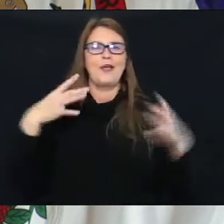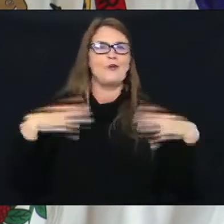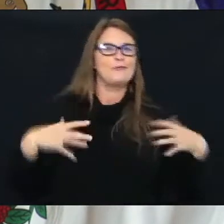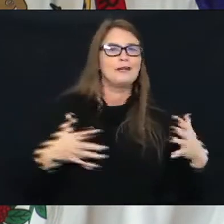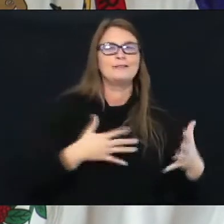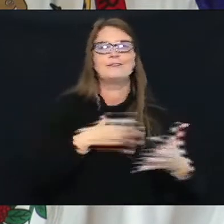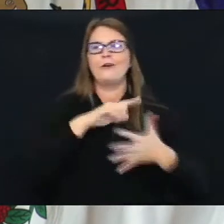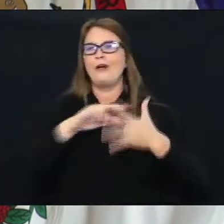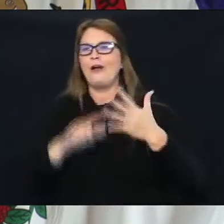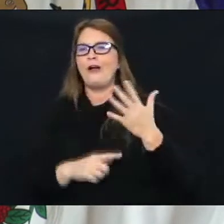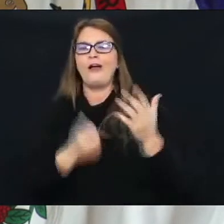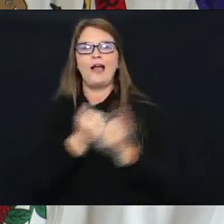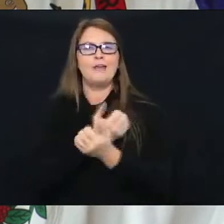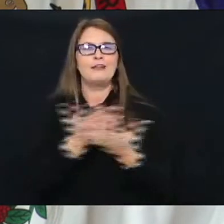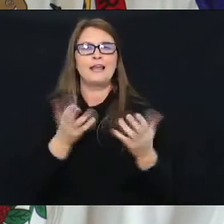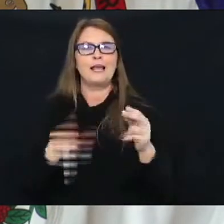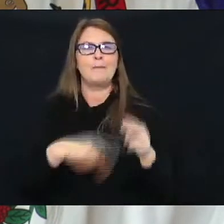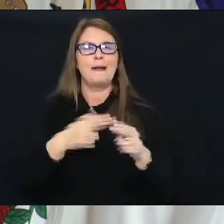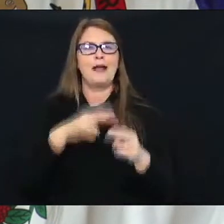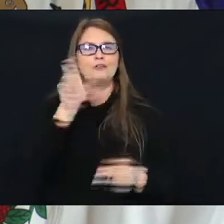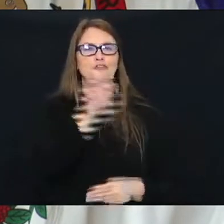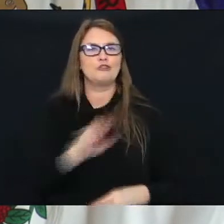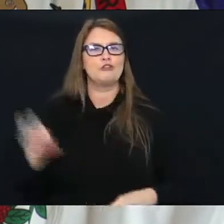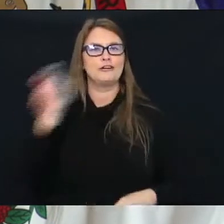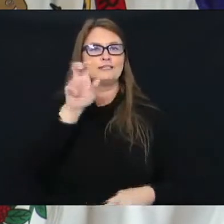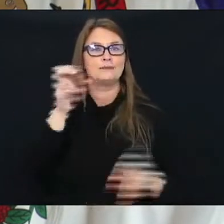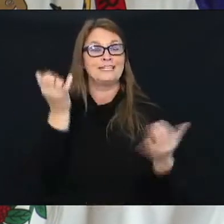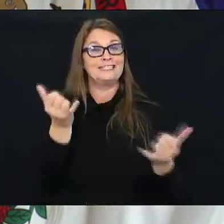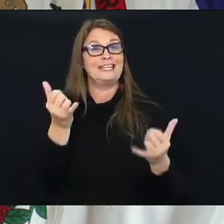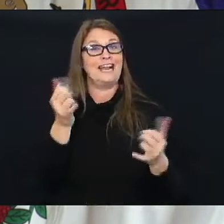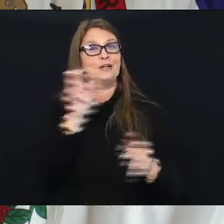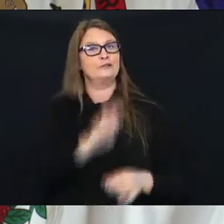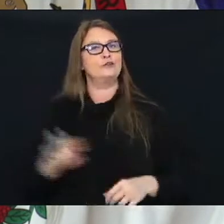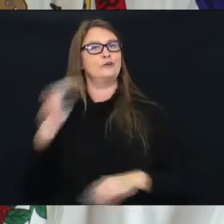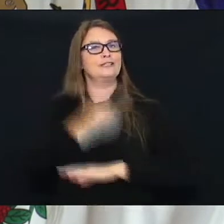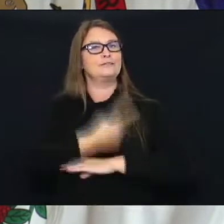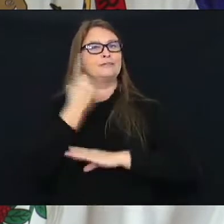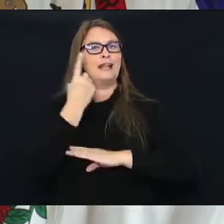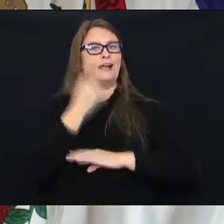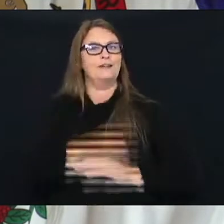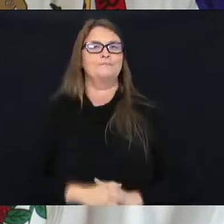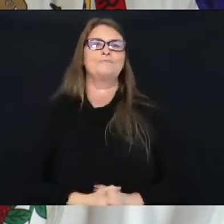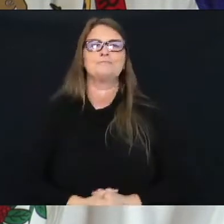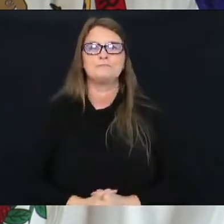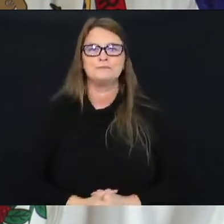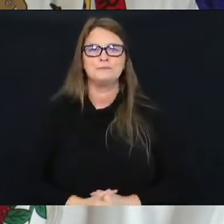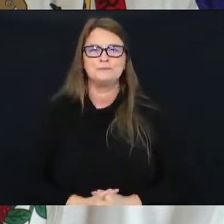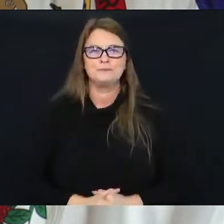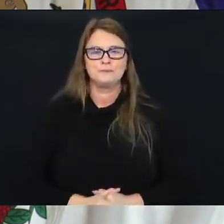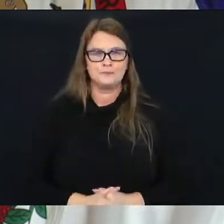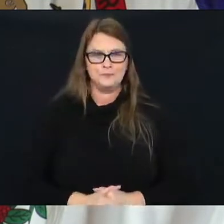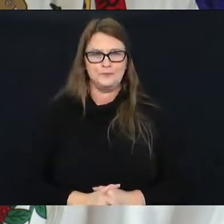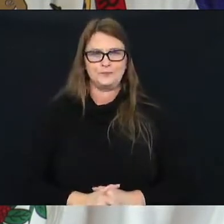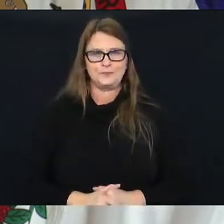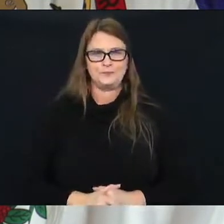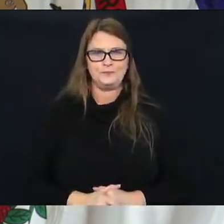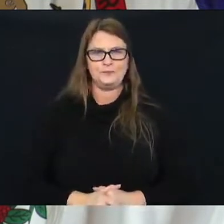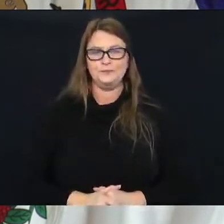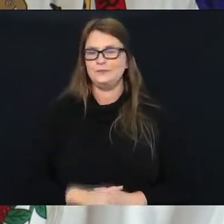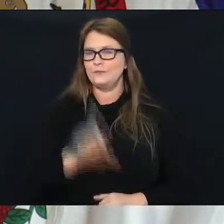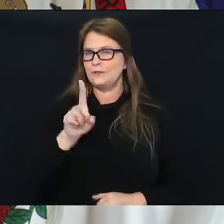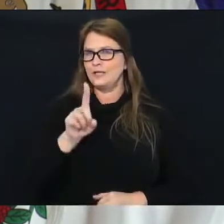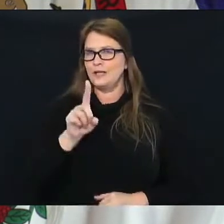all the great stuff about tourism, because today is Tourism Day here at the Capitol. Just think about these numbers just